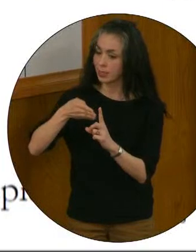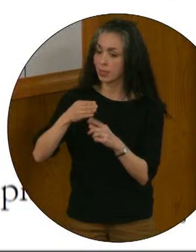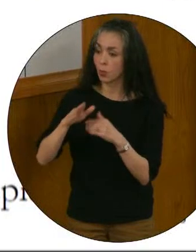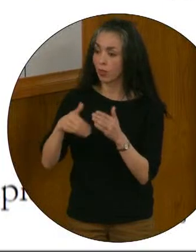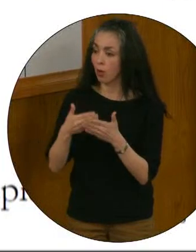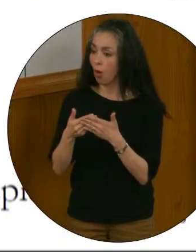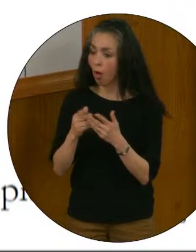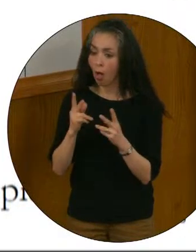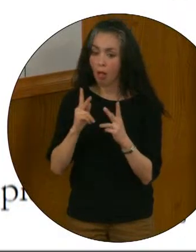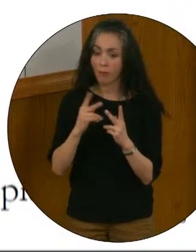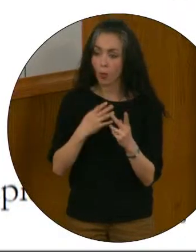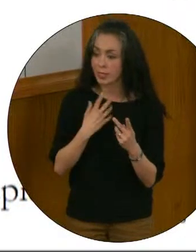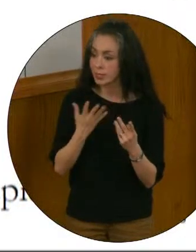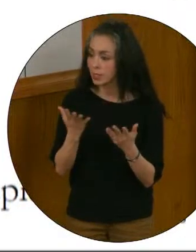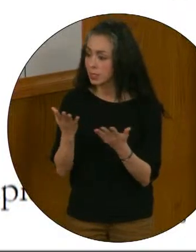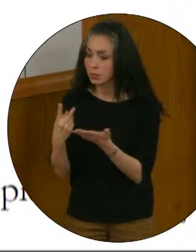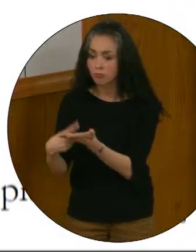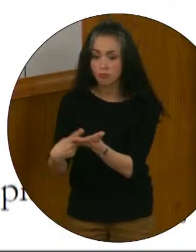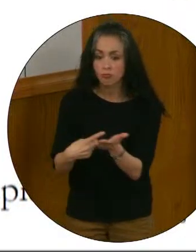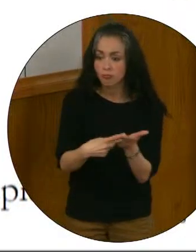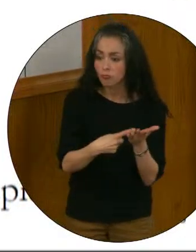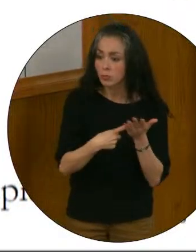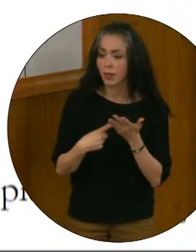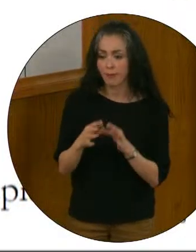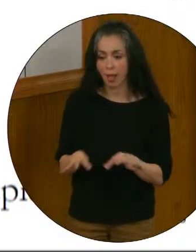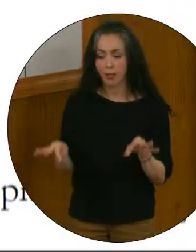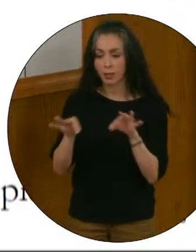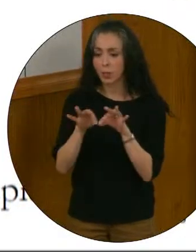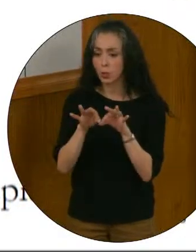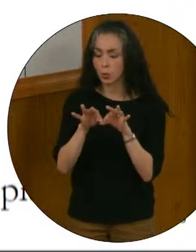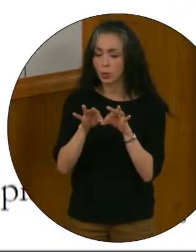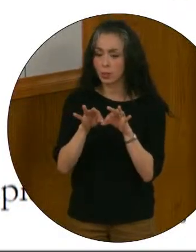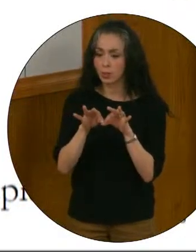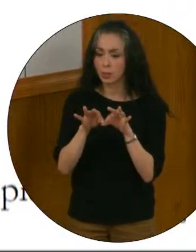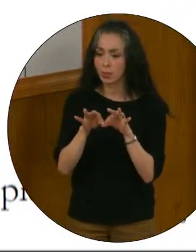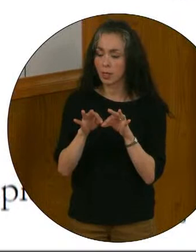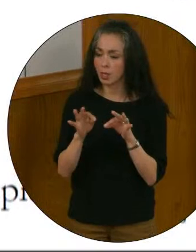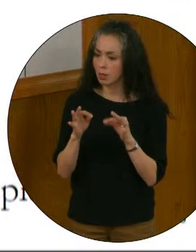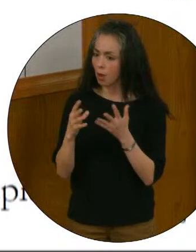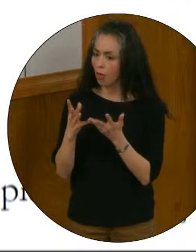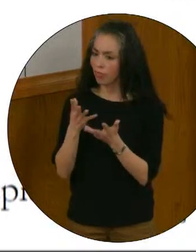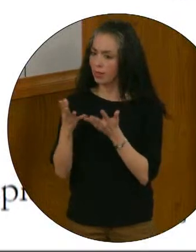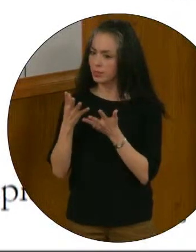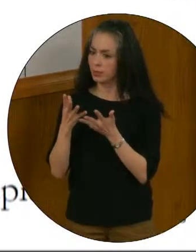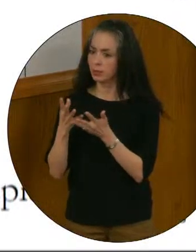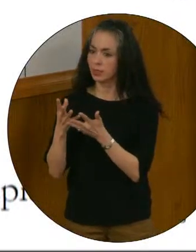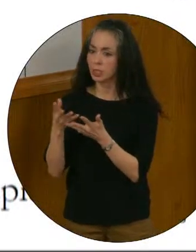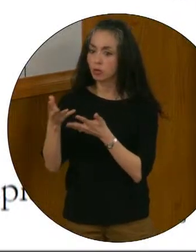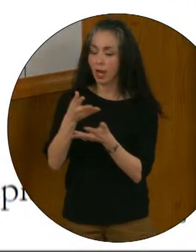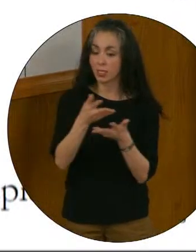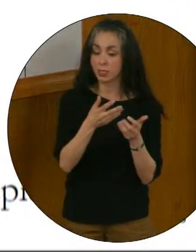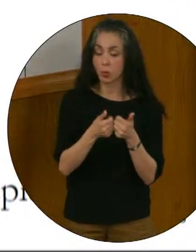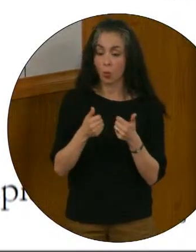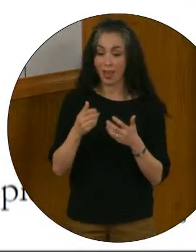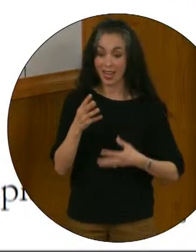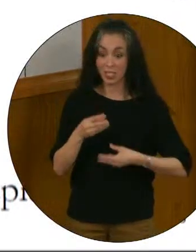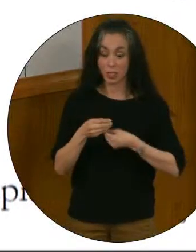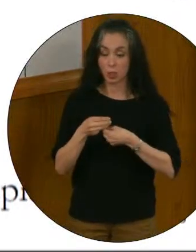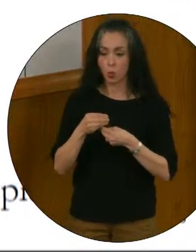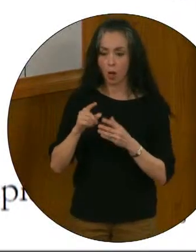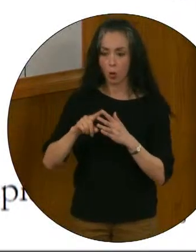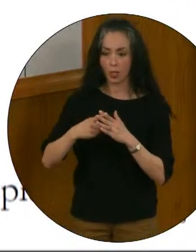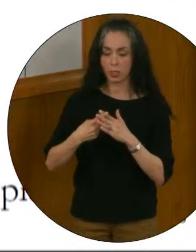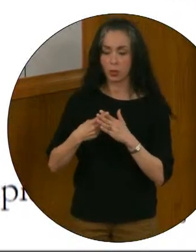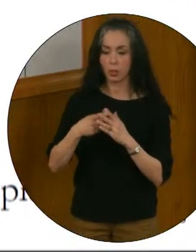being valued and open-ended enough to allow for authentic interaction. So in addition to our original objectives, we were